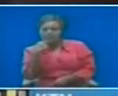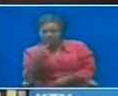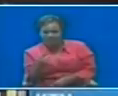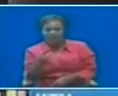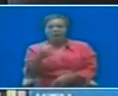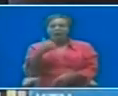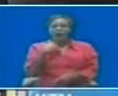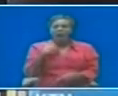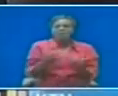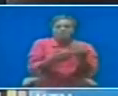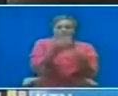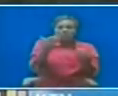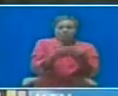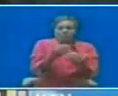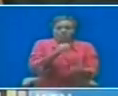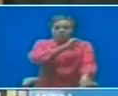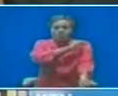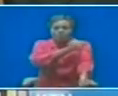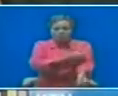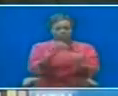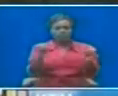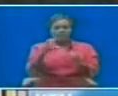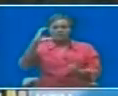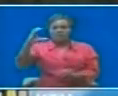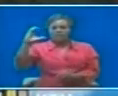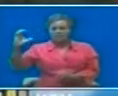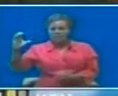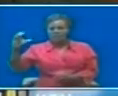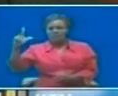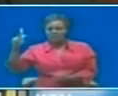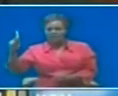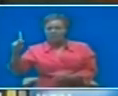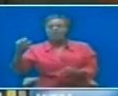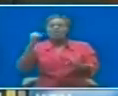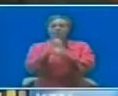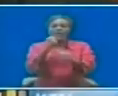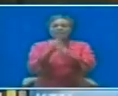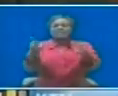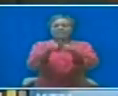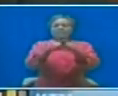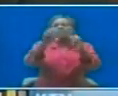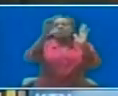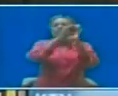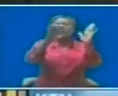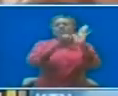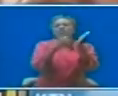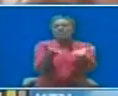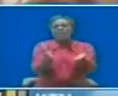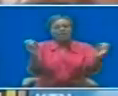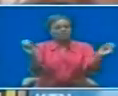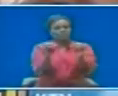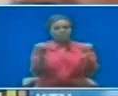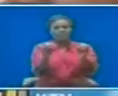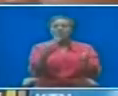no kind words for the regulator. That CCK was operating as if the Constitution did not exist. In